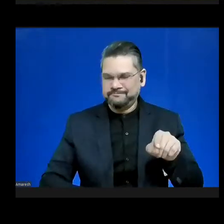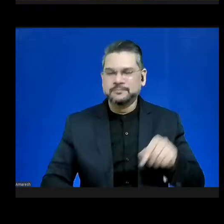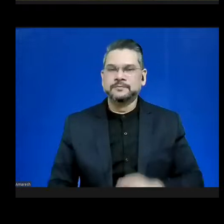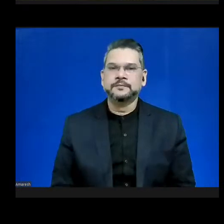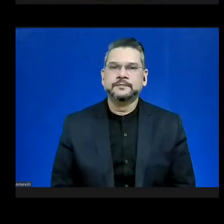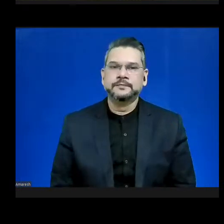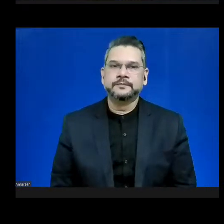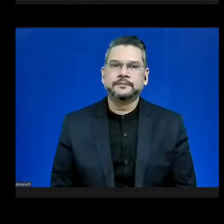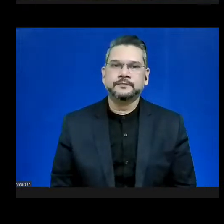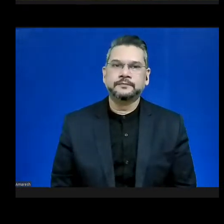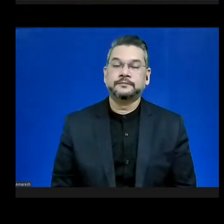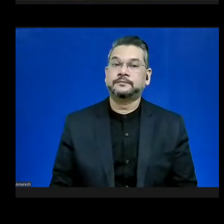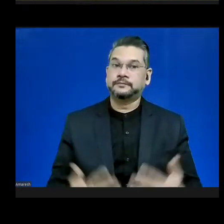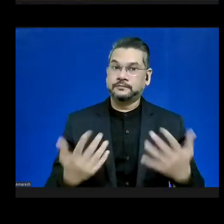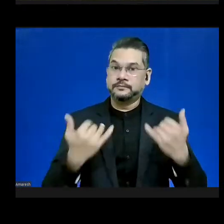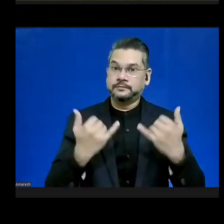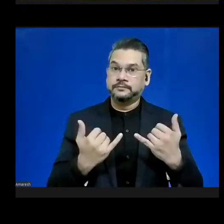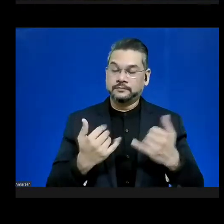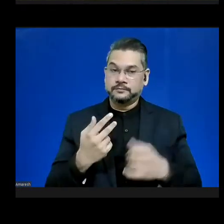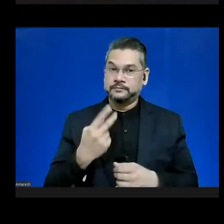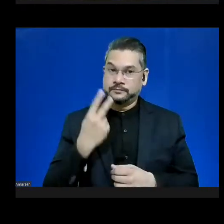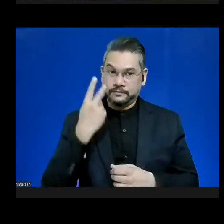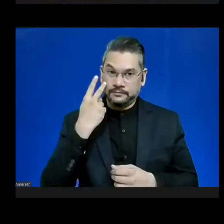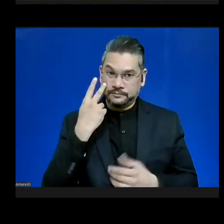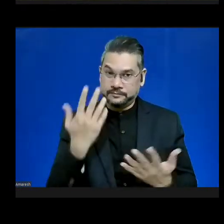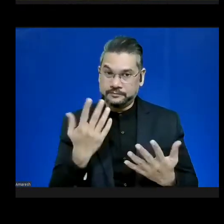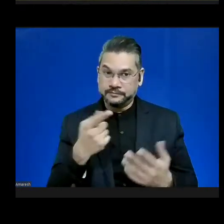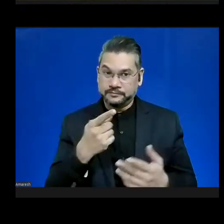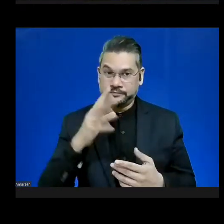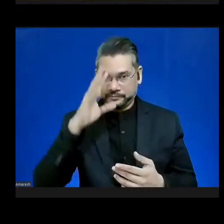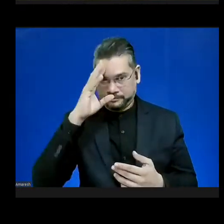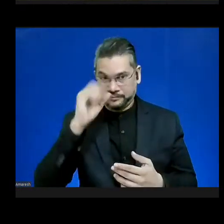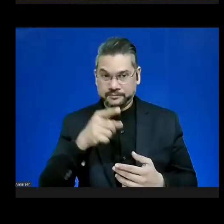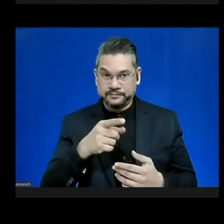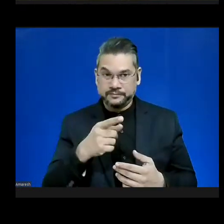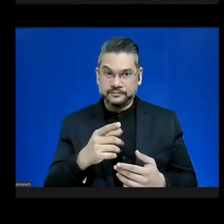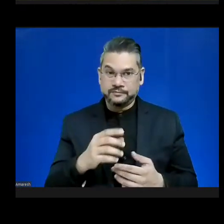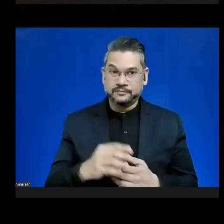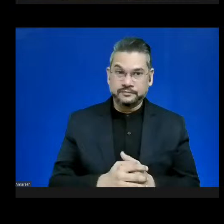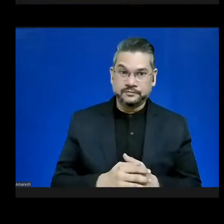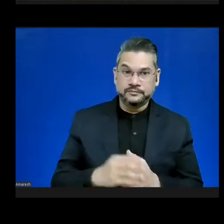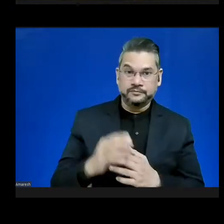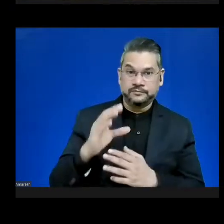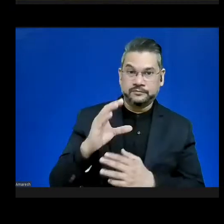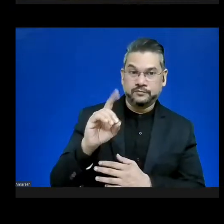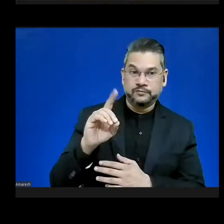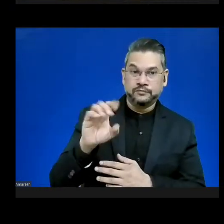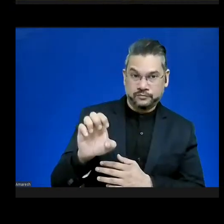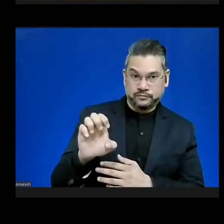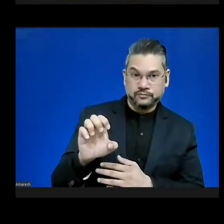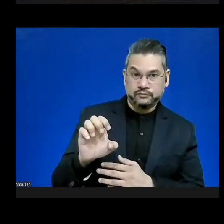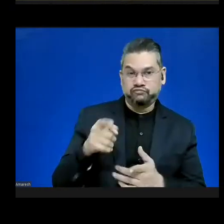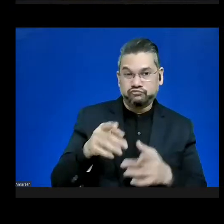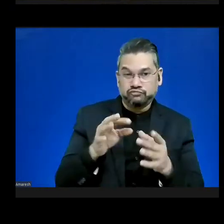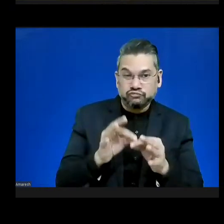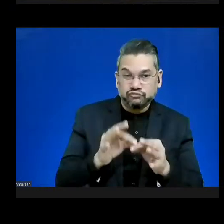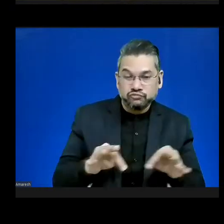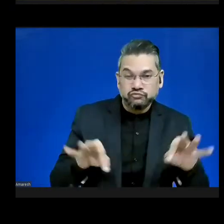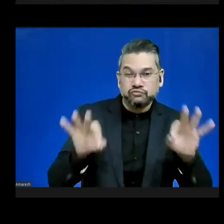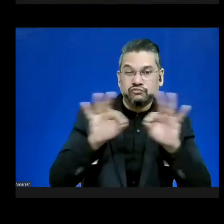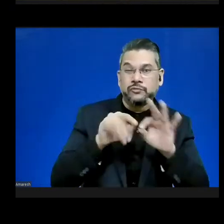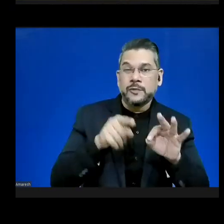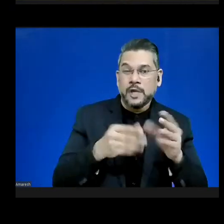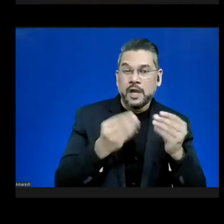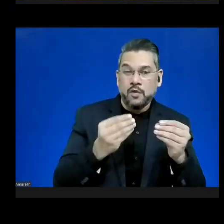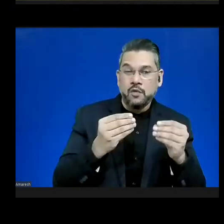Now, if you remember, we said core. So one of the components was that how we are able to make sure that the